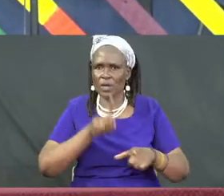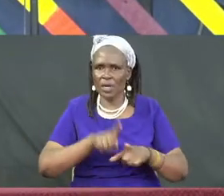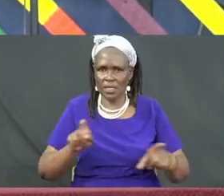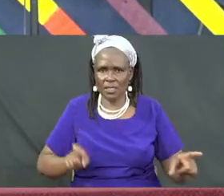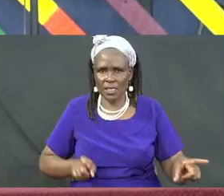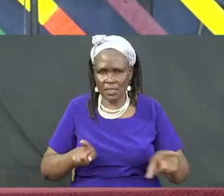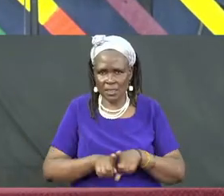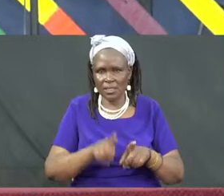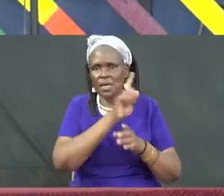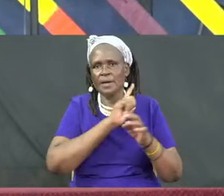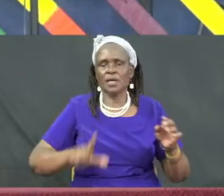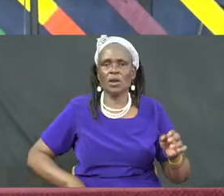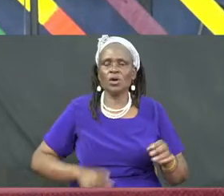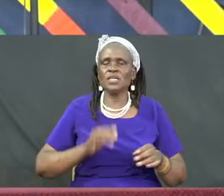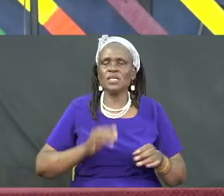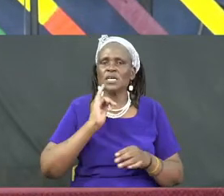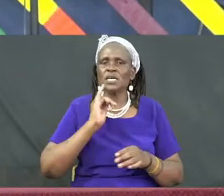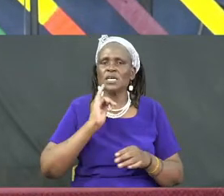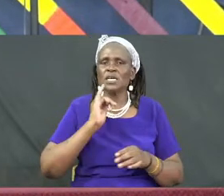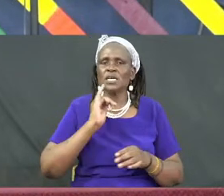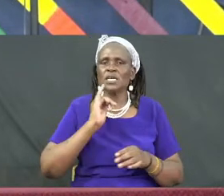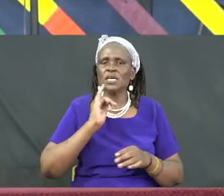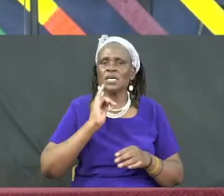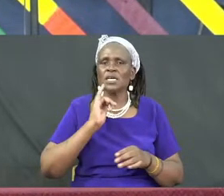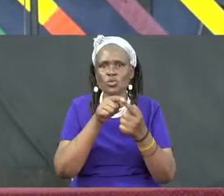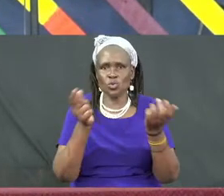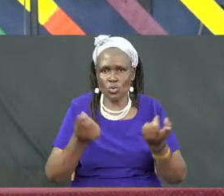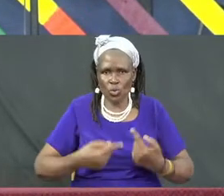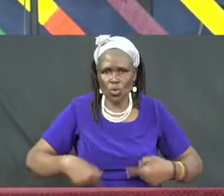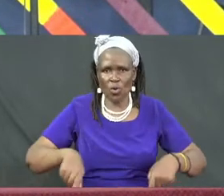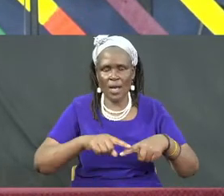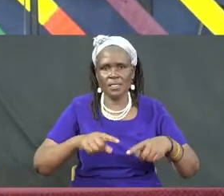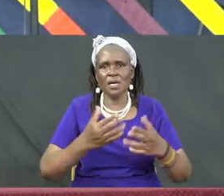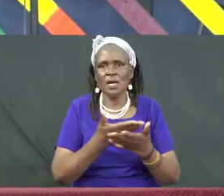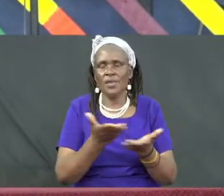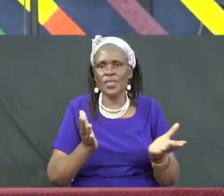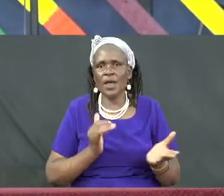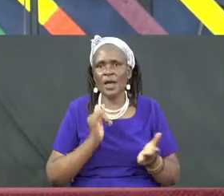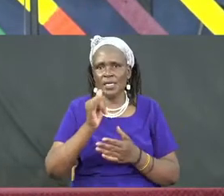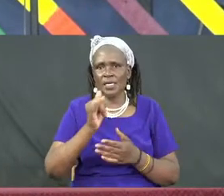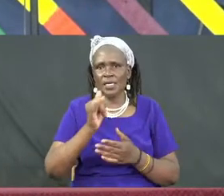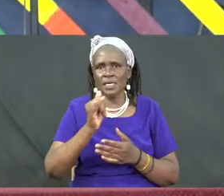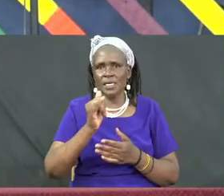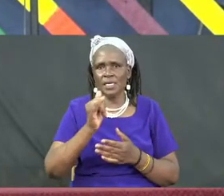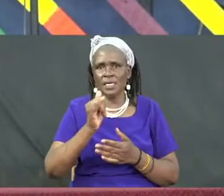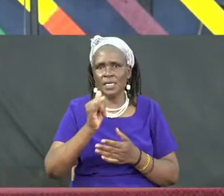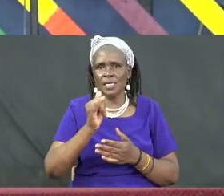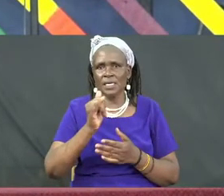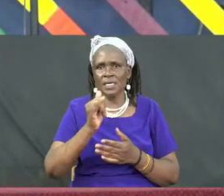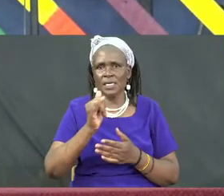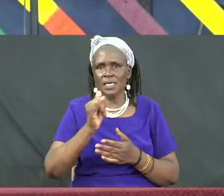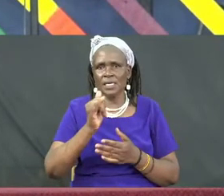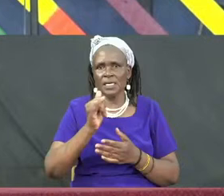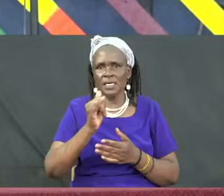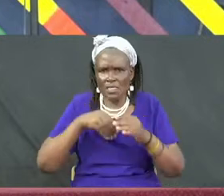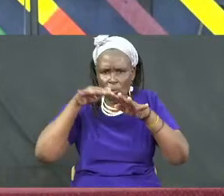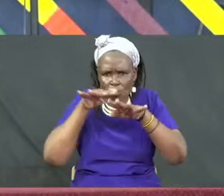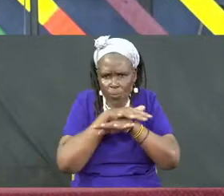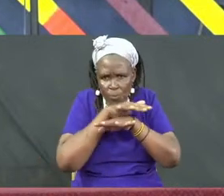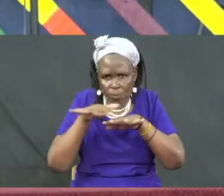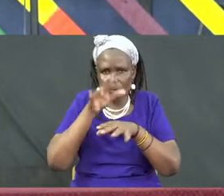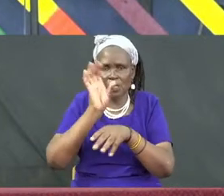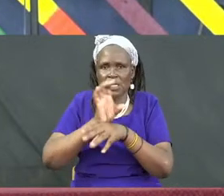the Lord is speaking to us. There's a kind of teaching that had permeated the church